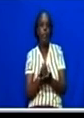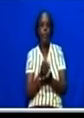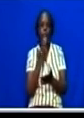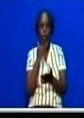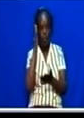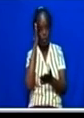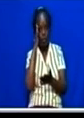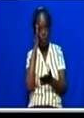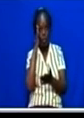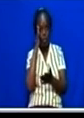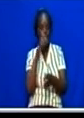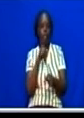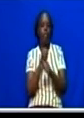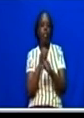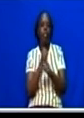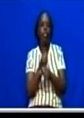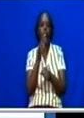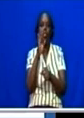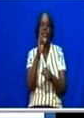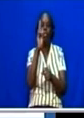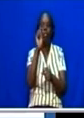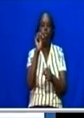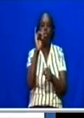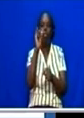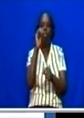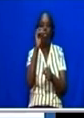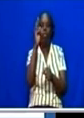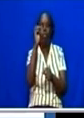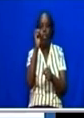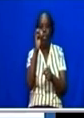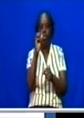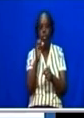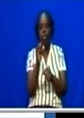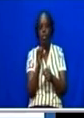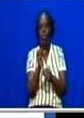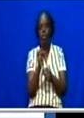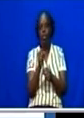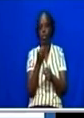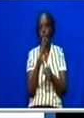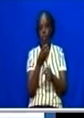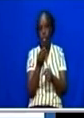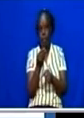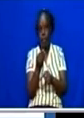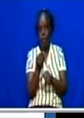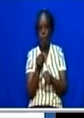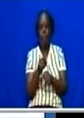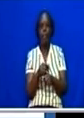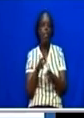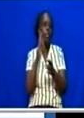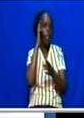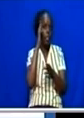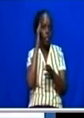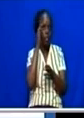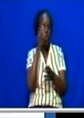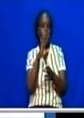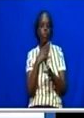know, we have been asked about the function. So what are these functions? A function, that means the purpose of